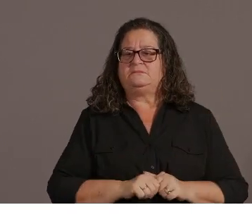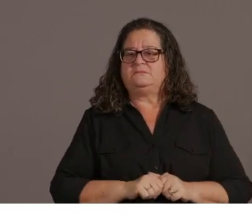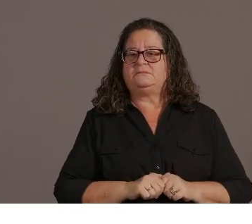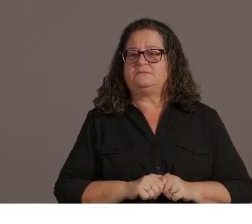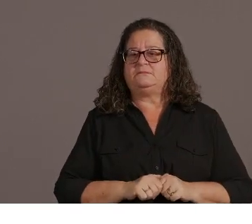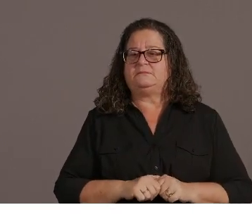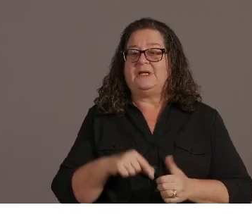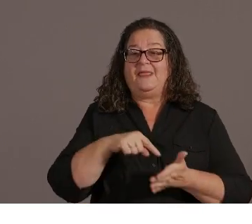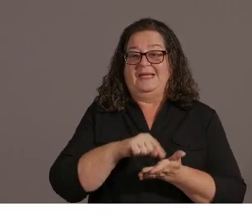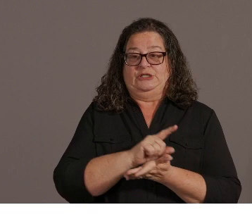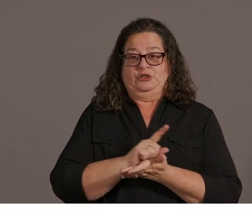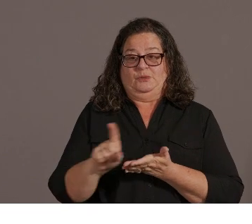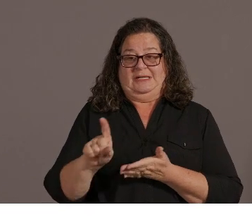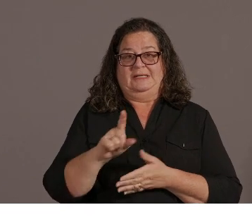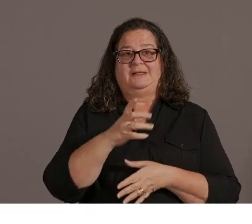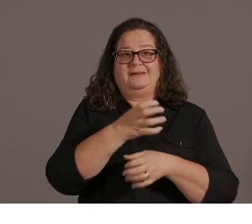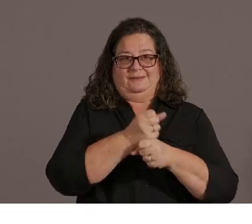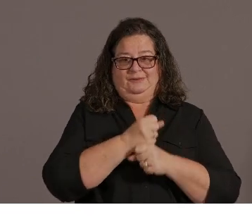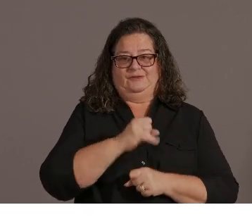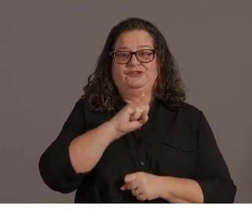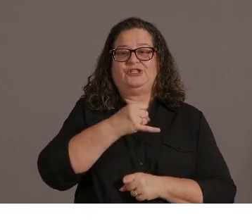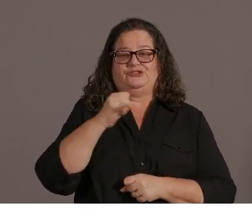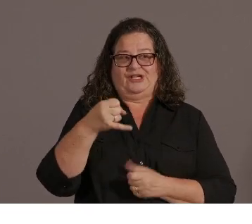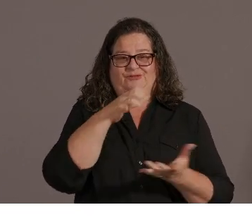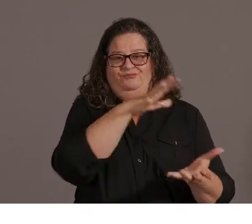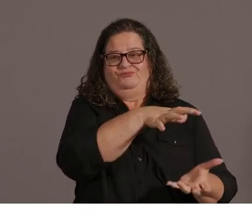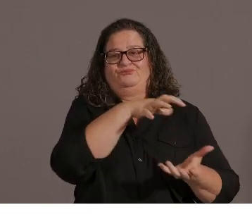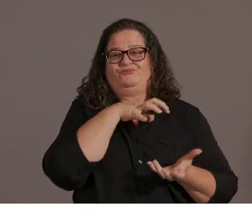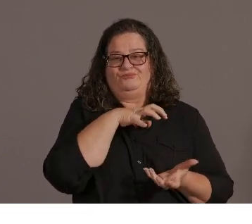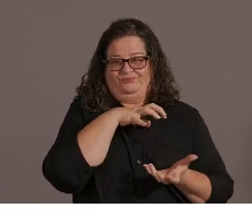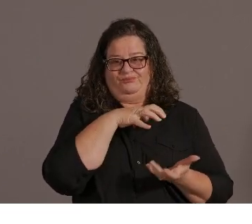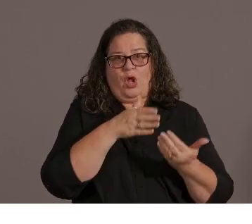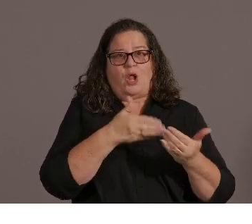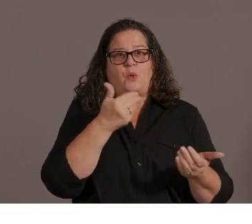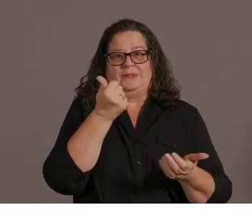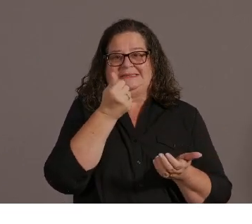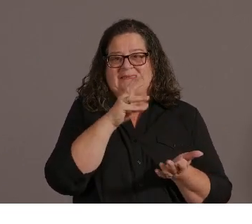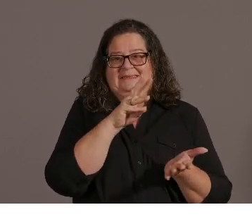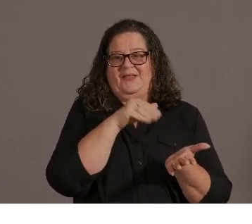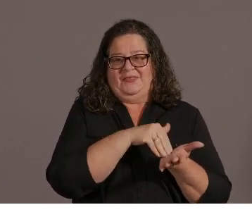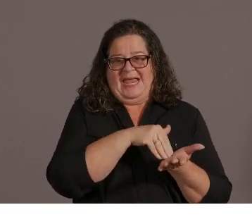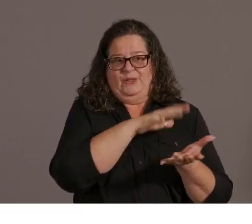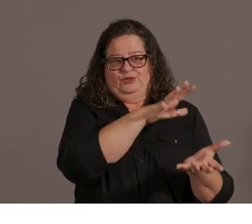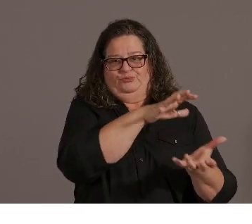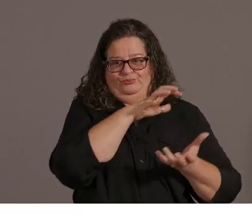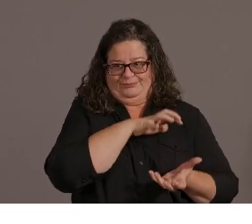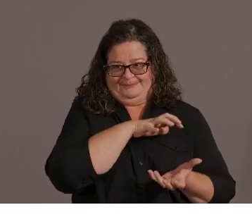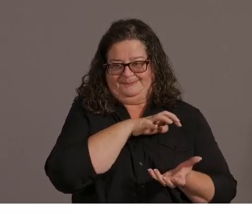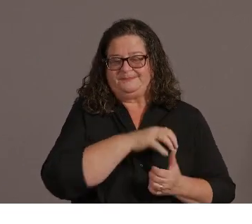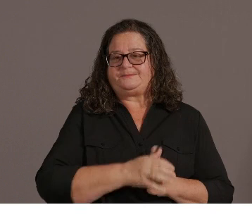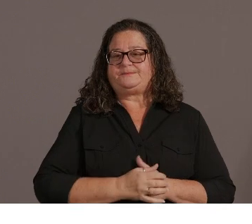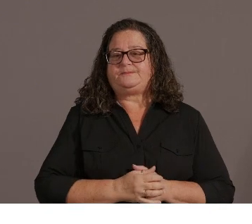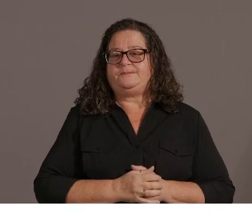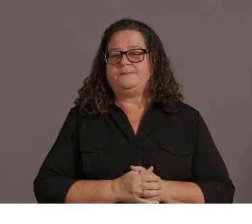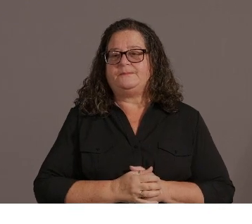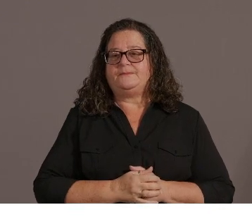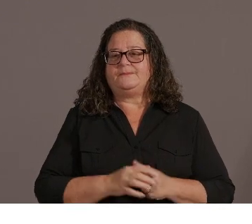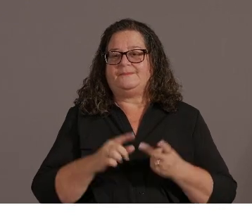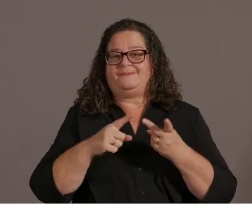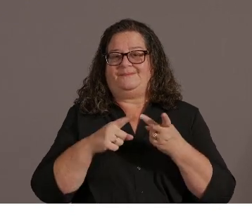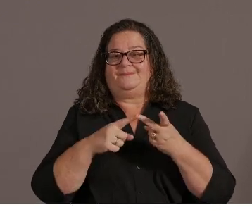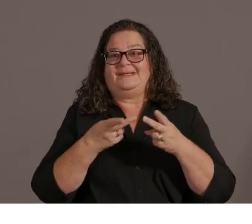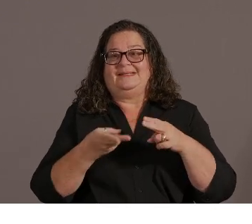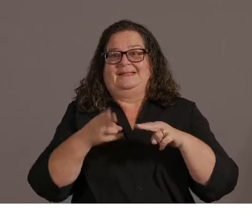Johnson & Johnson vaccine, almost 16,000 doses. And we did see another small increase in the amount